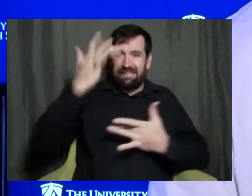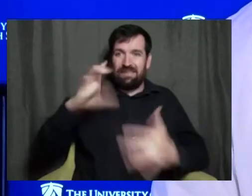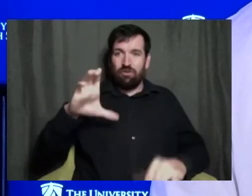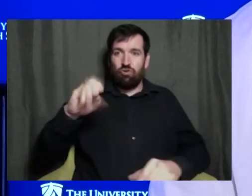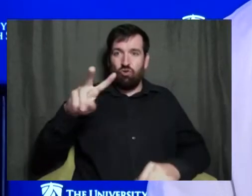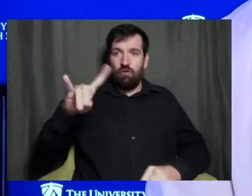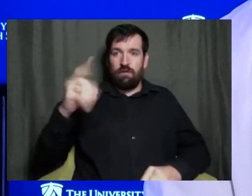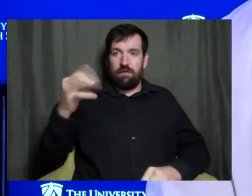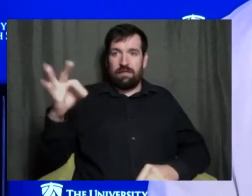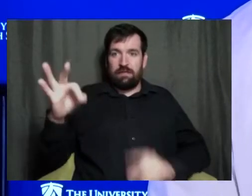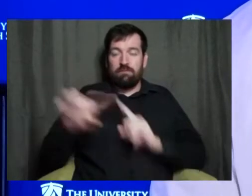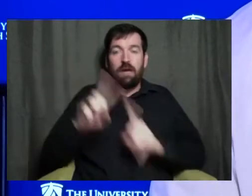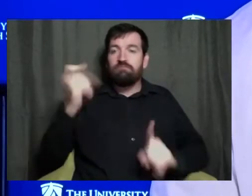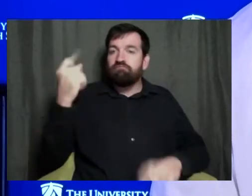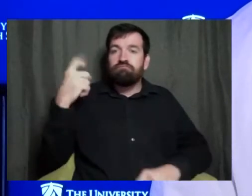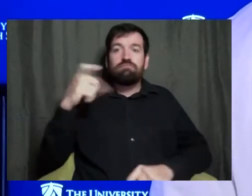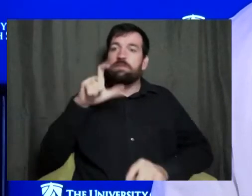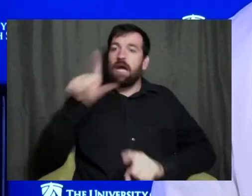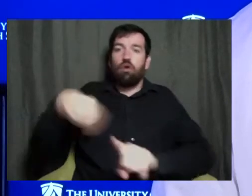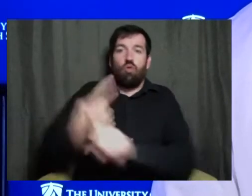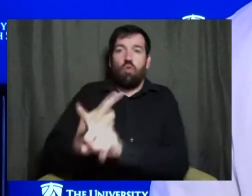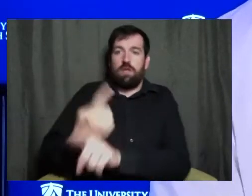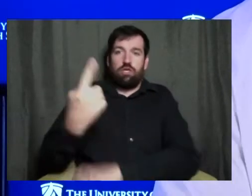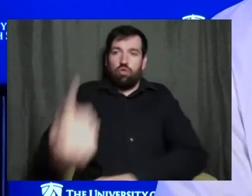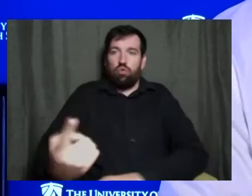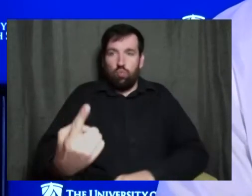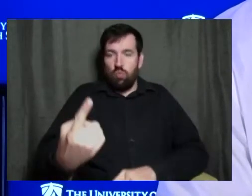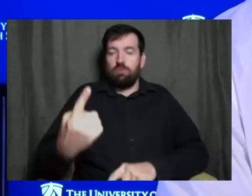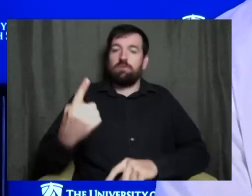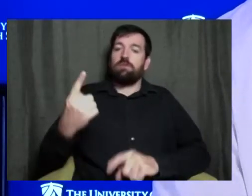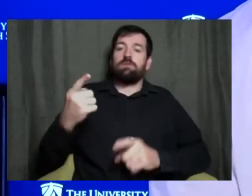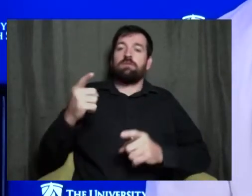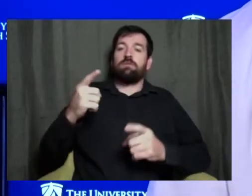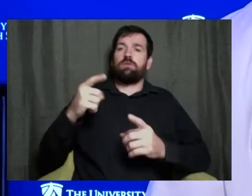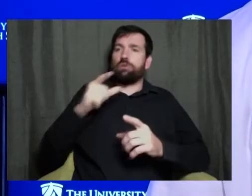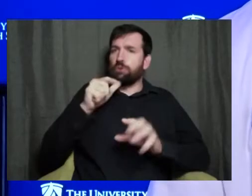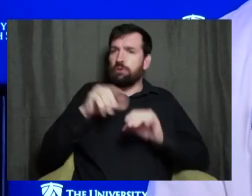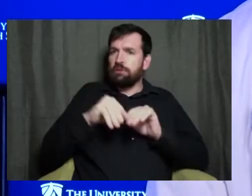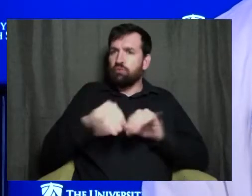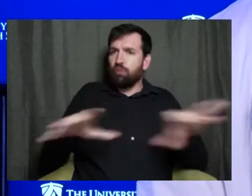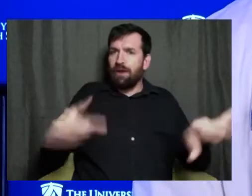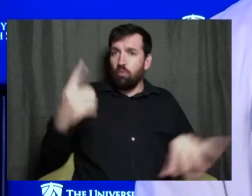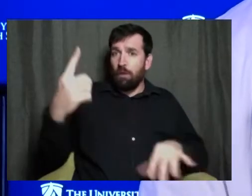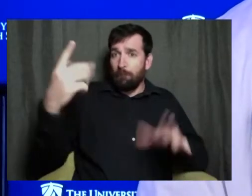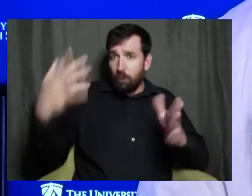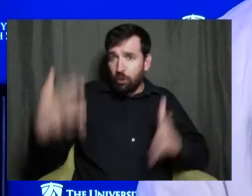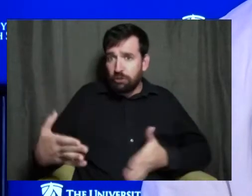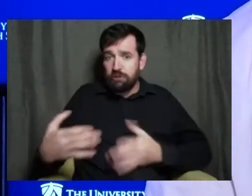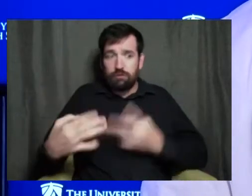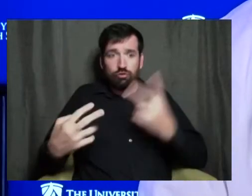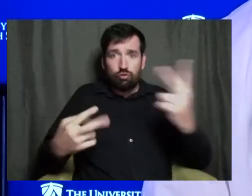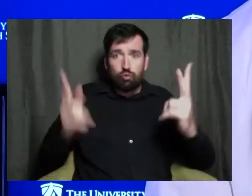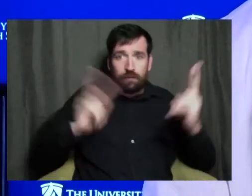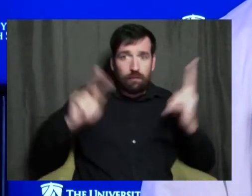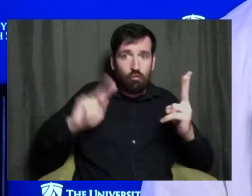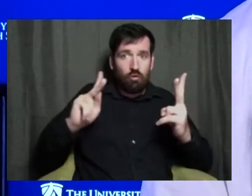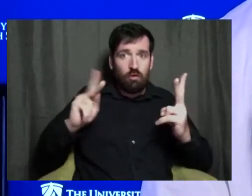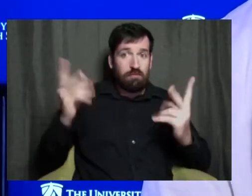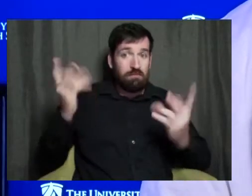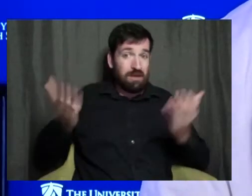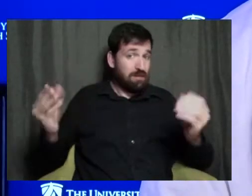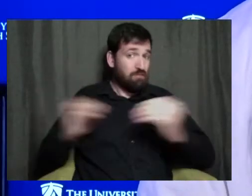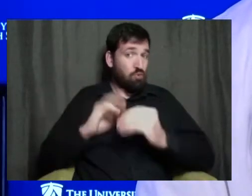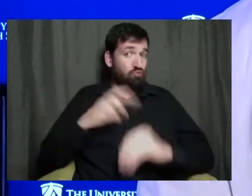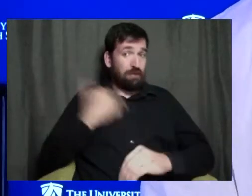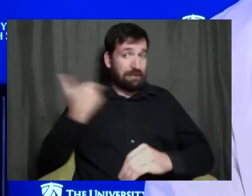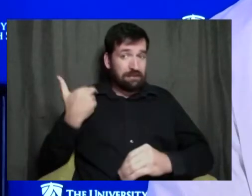is it's not just about you, it's who can you spread that to, one person down the line or 2 people down the line who may be at more risk of severe